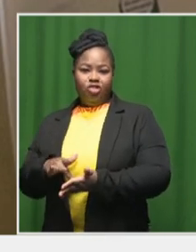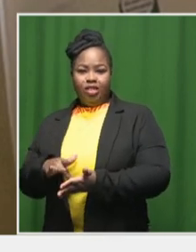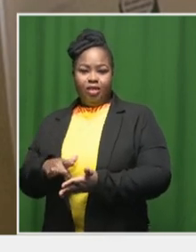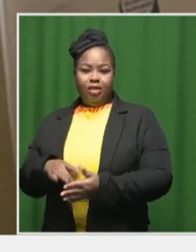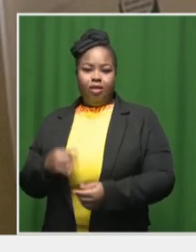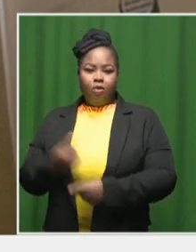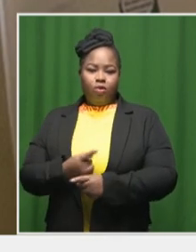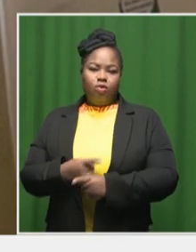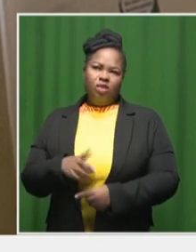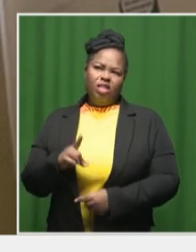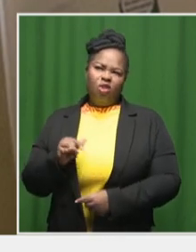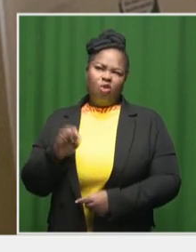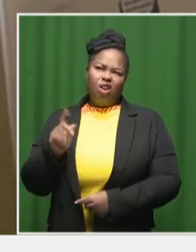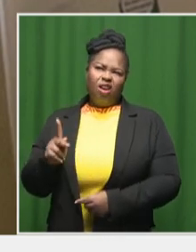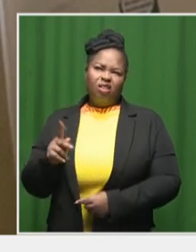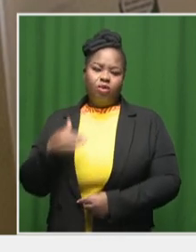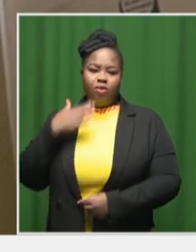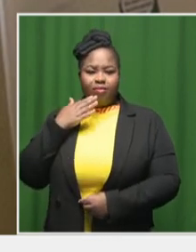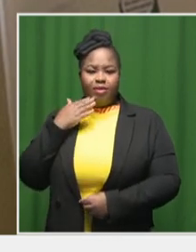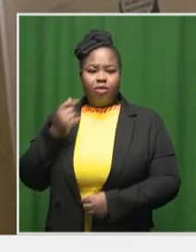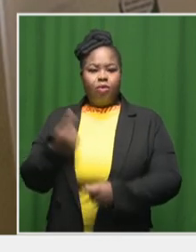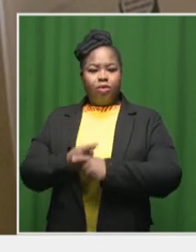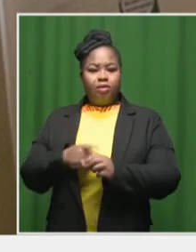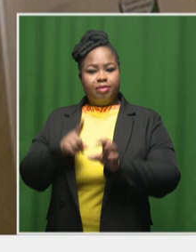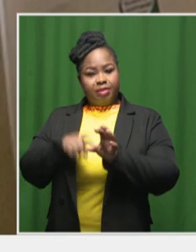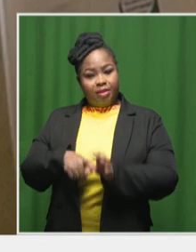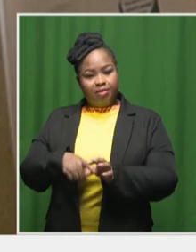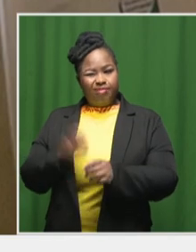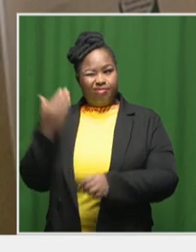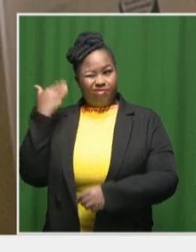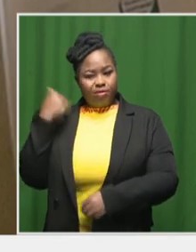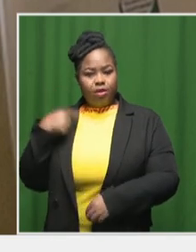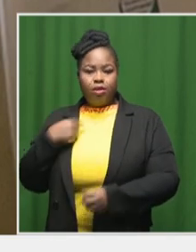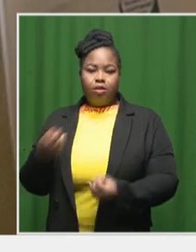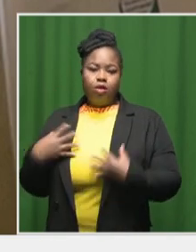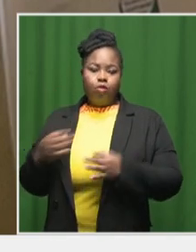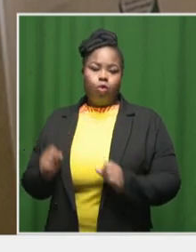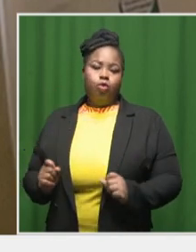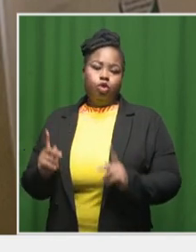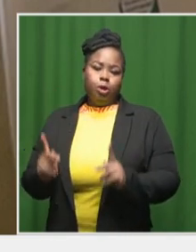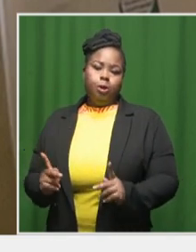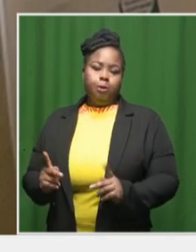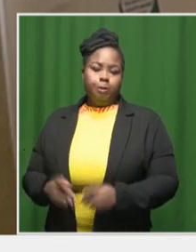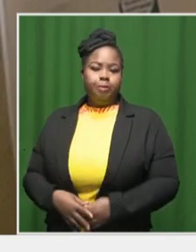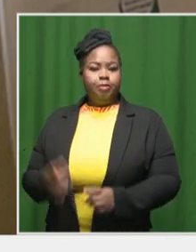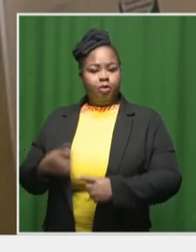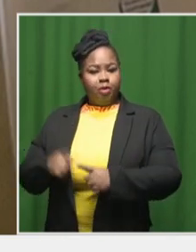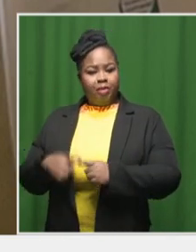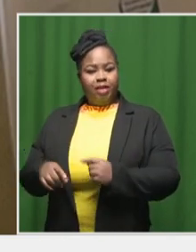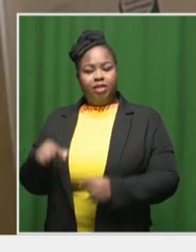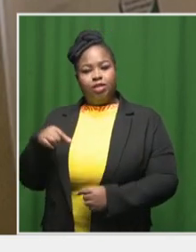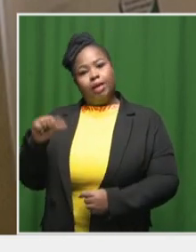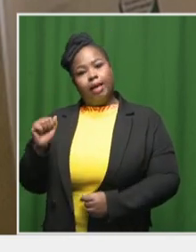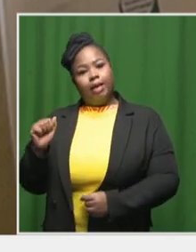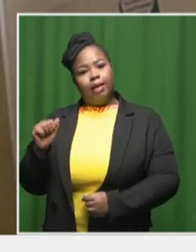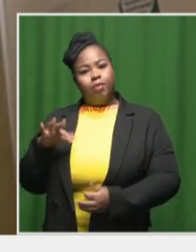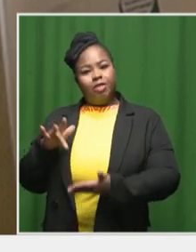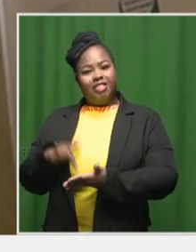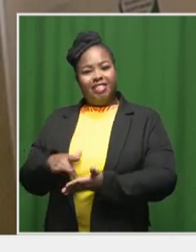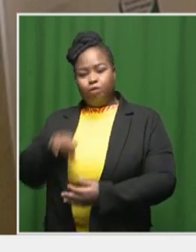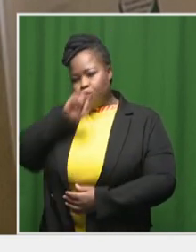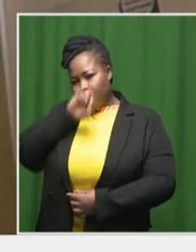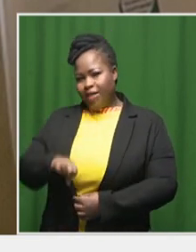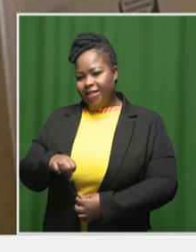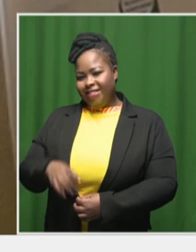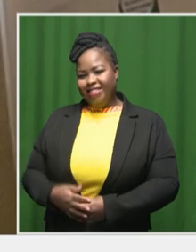Bertetekok, head coach of Kofsis and Grinams at that time. She gave me the opportunity to play guard attack. I just always loved the position